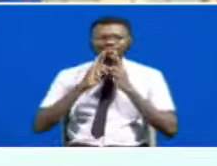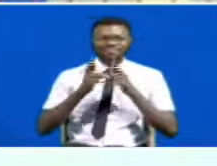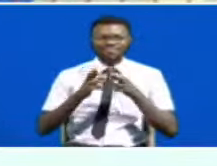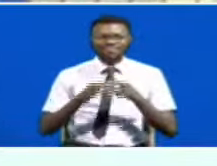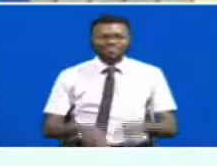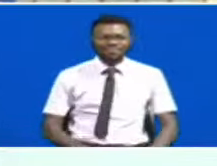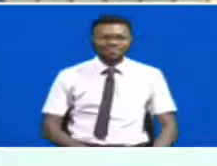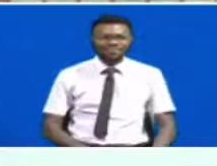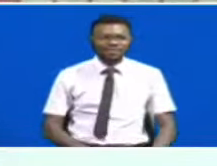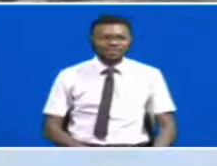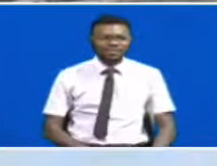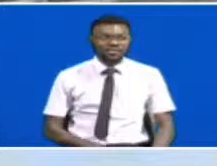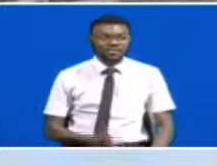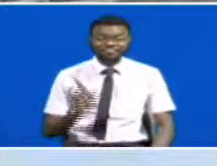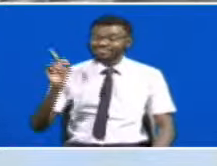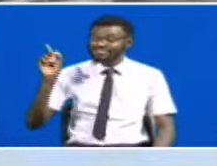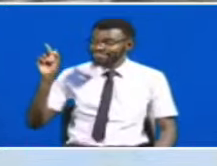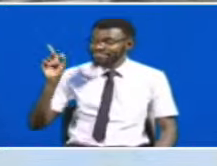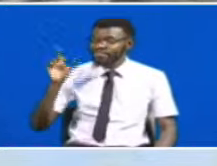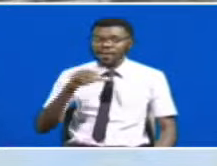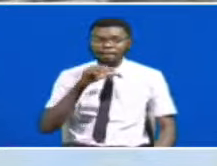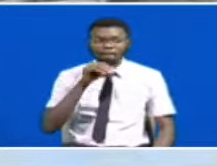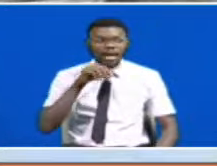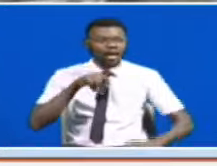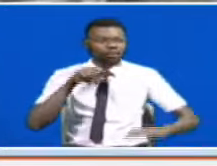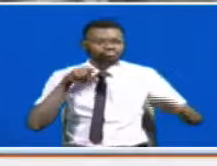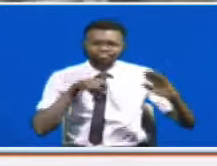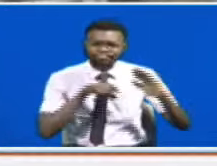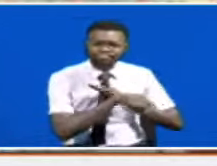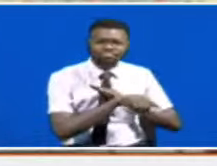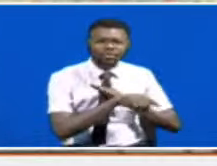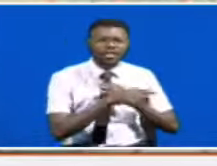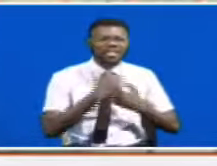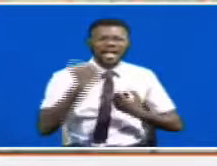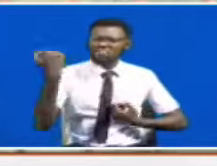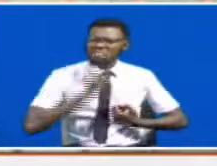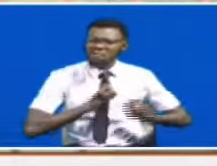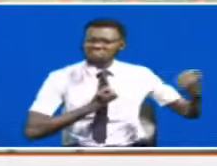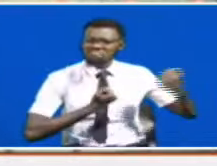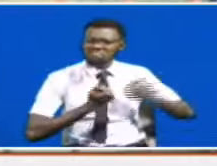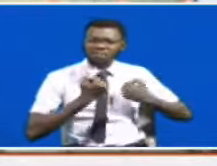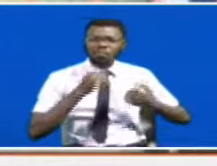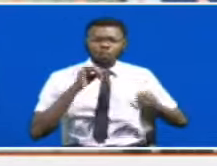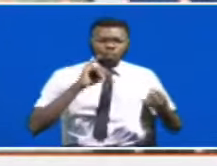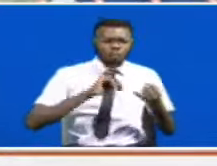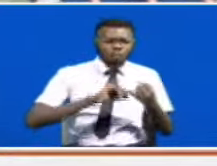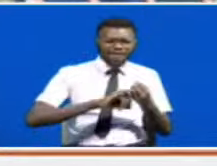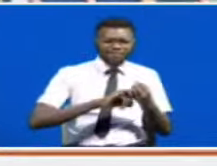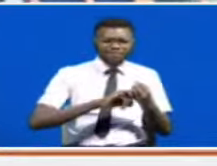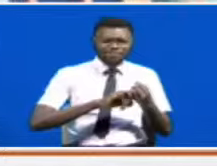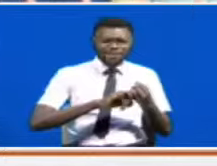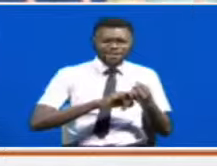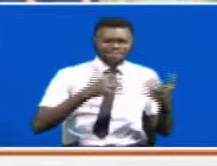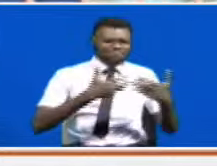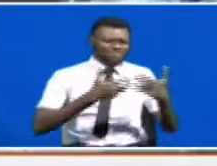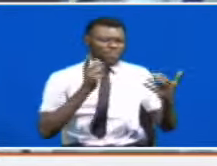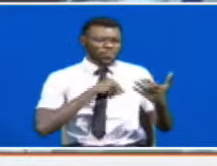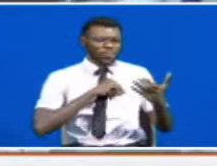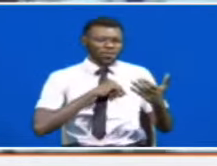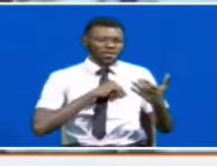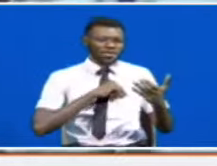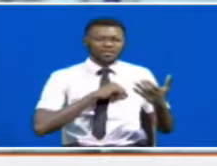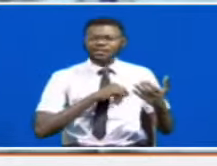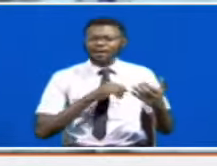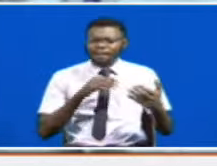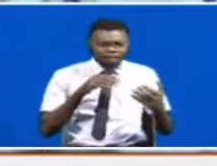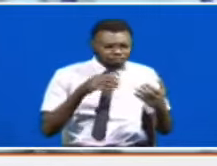The bloody scene in a room where a man went berserk and stabbed his ex-wife and her lover, as well as his own girlfriend, who